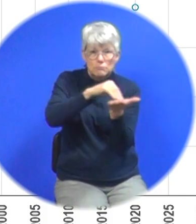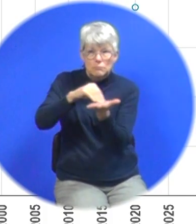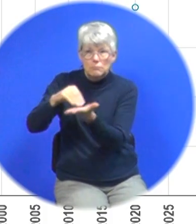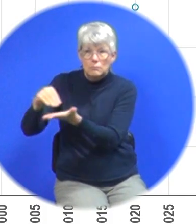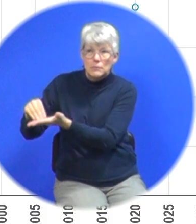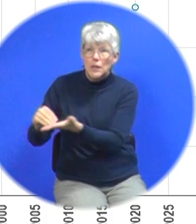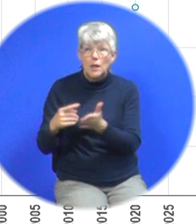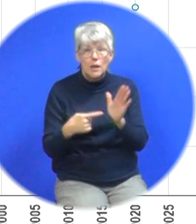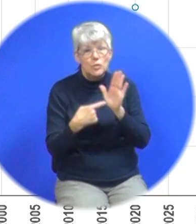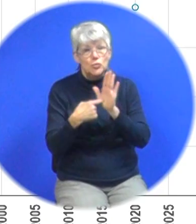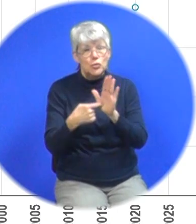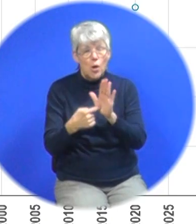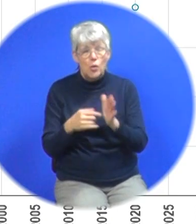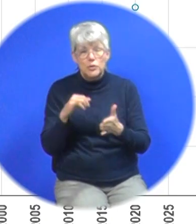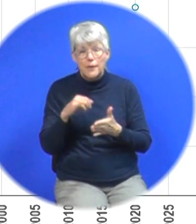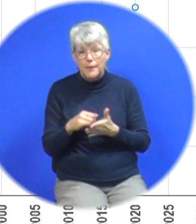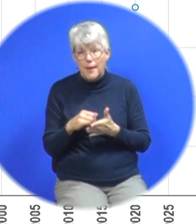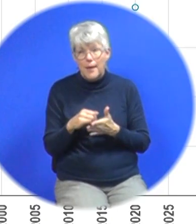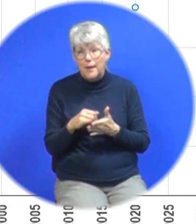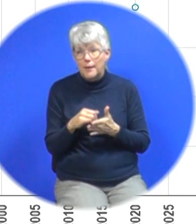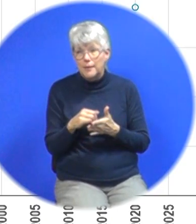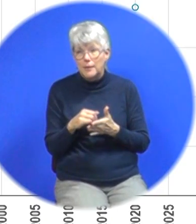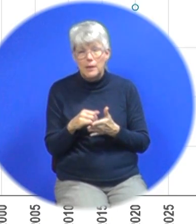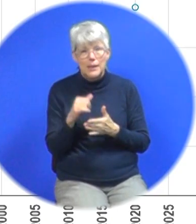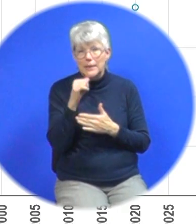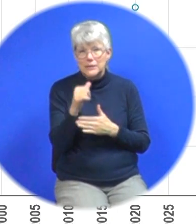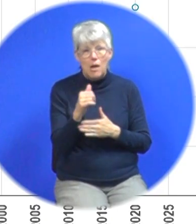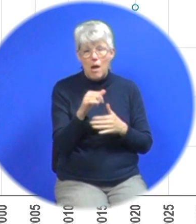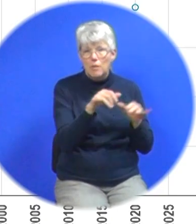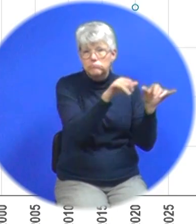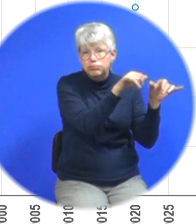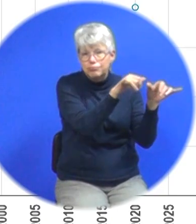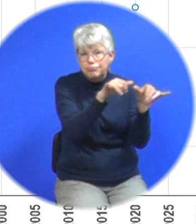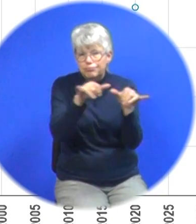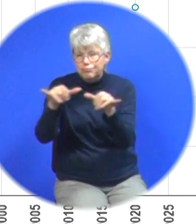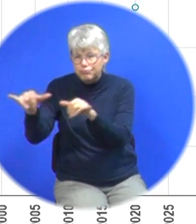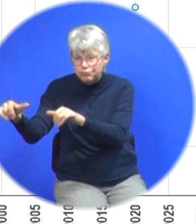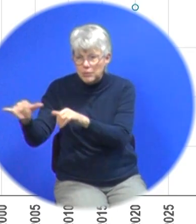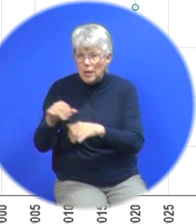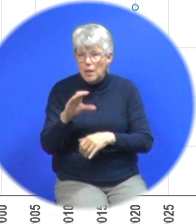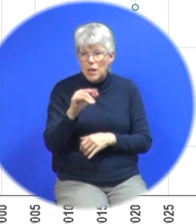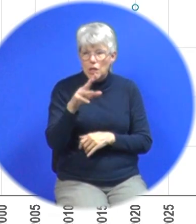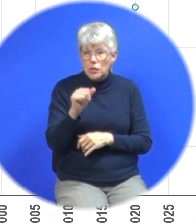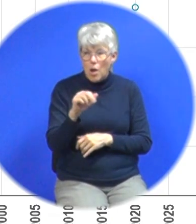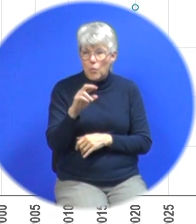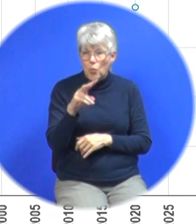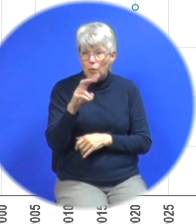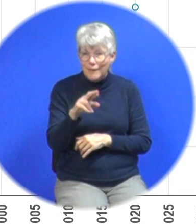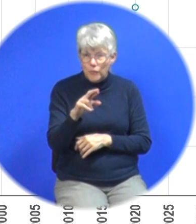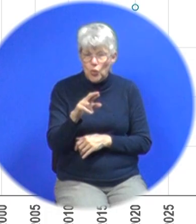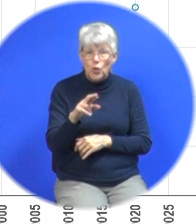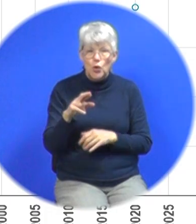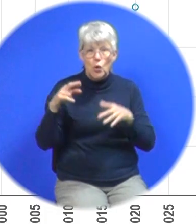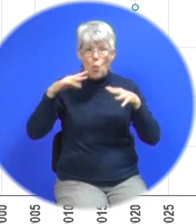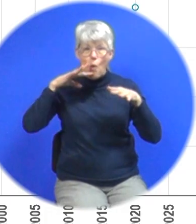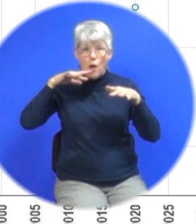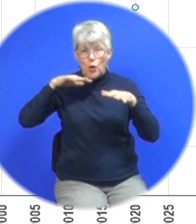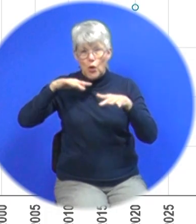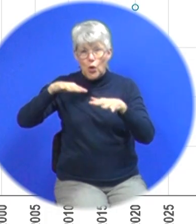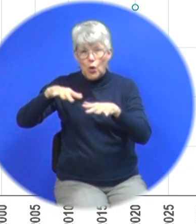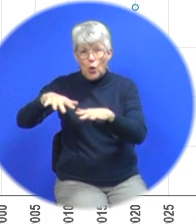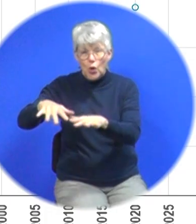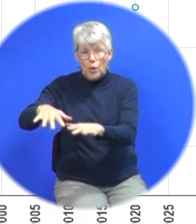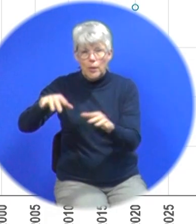actually it's not even. Actually, the flow of the Catawba River appears to be decreasing over the last